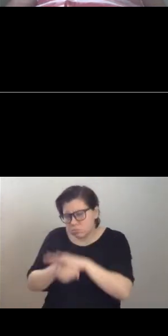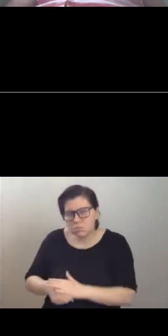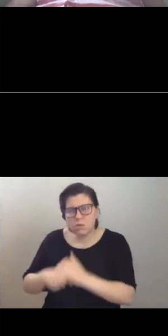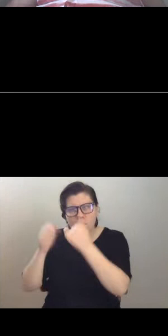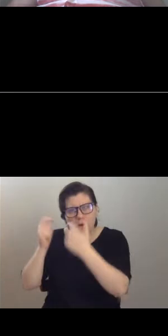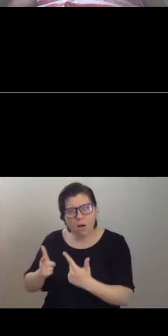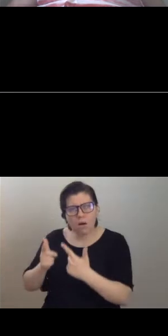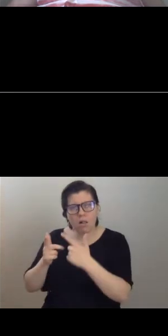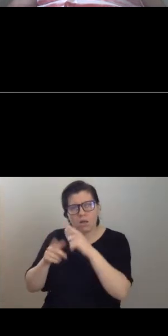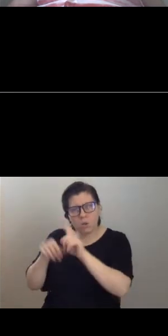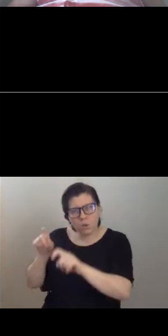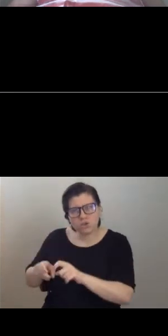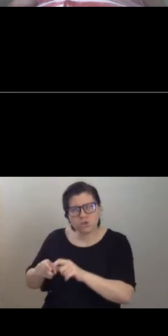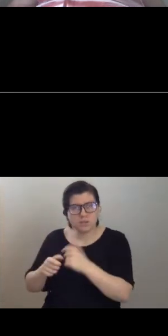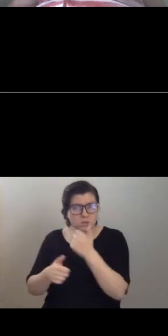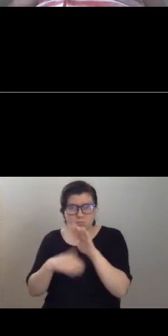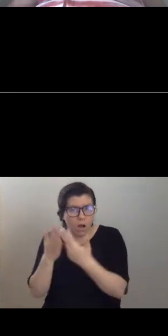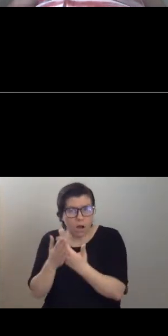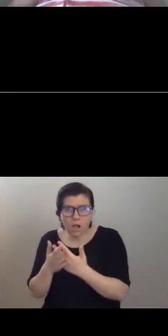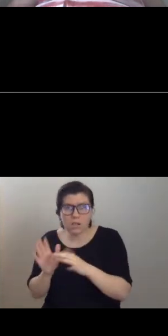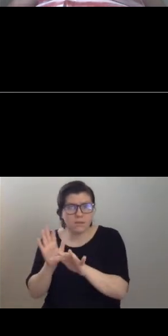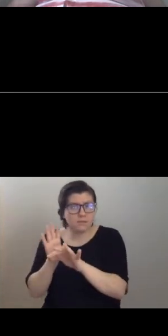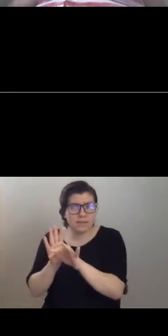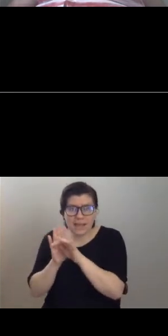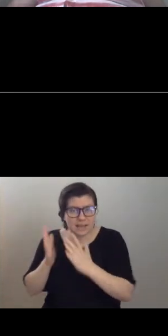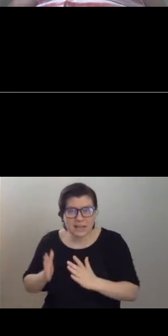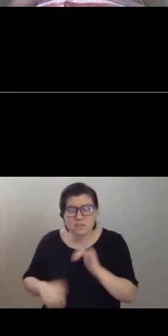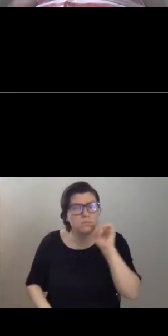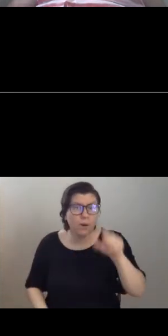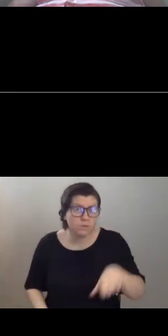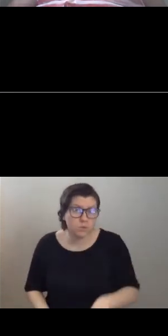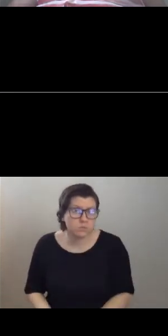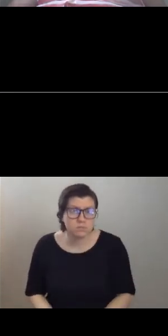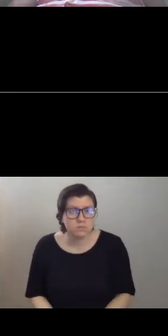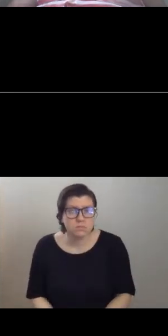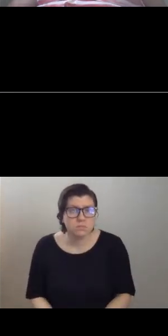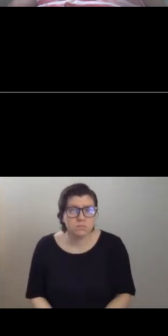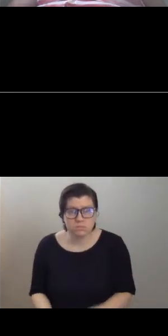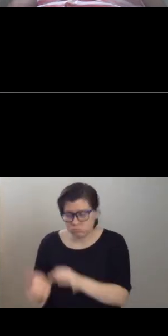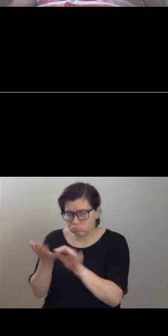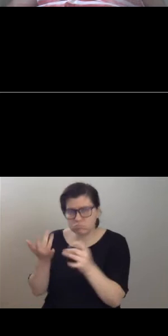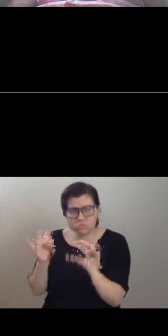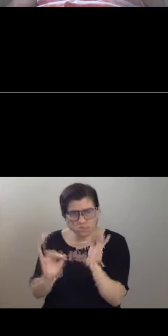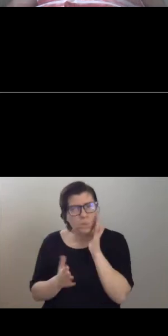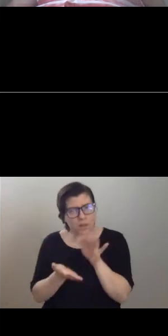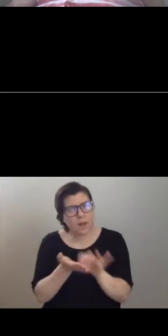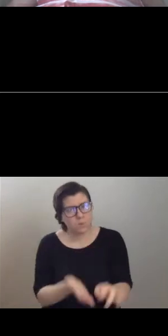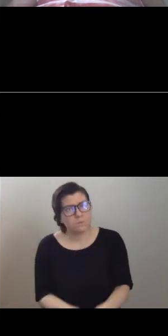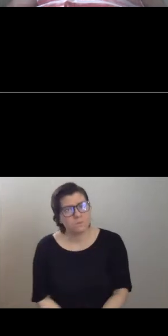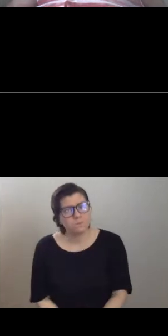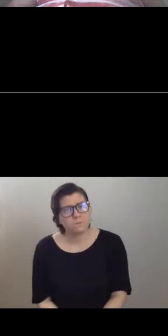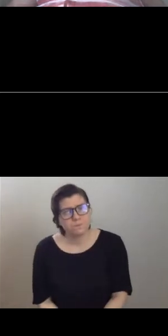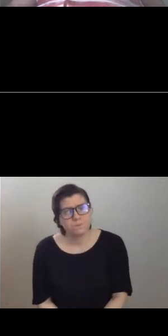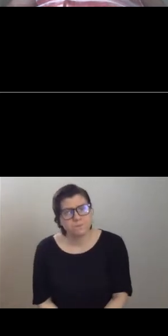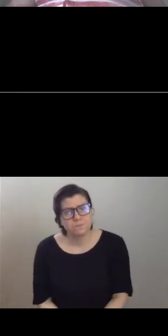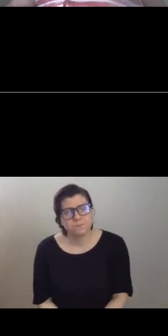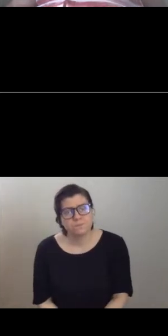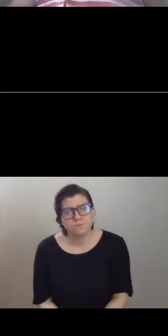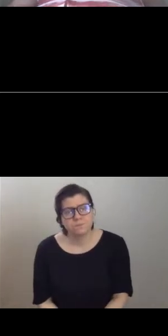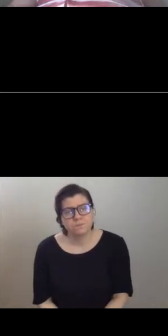question or every candidate, for that matter, in order for your vote to be counted. That